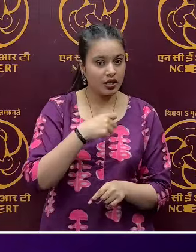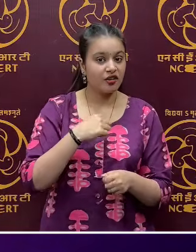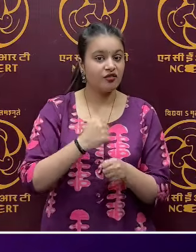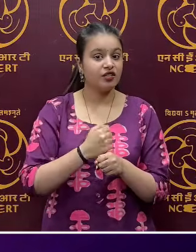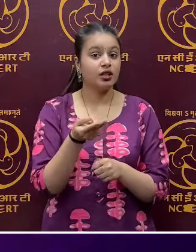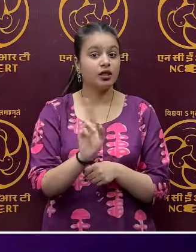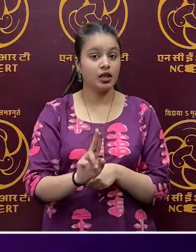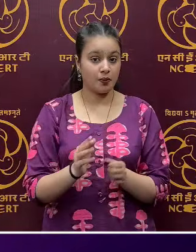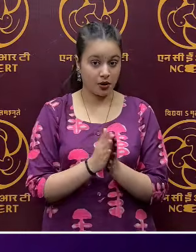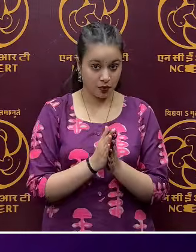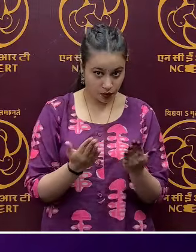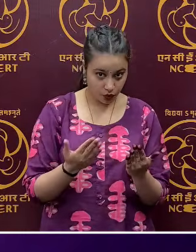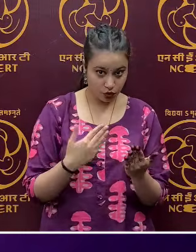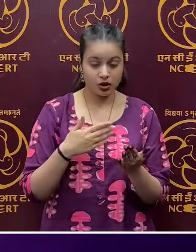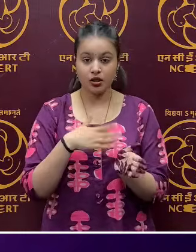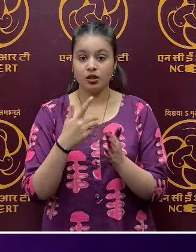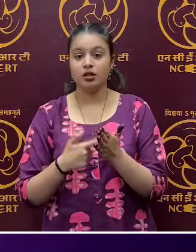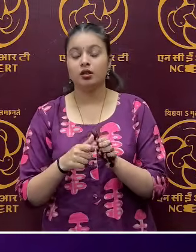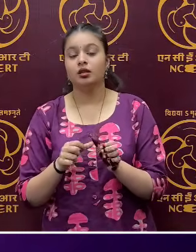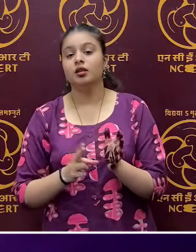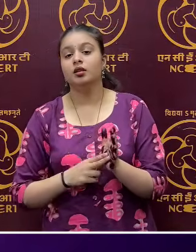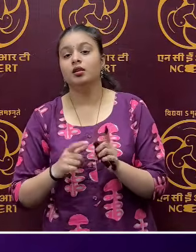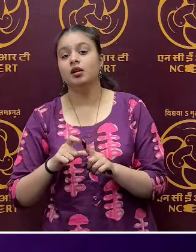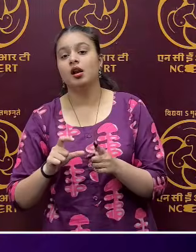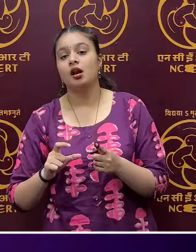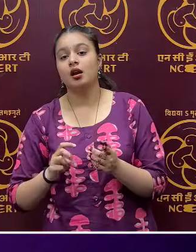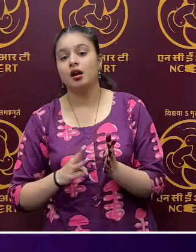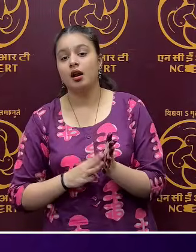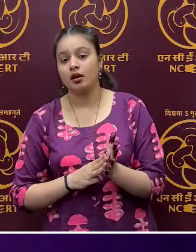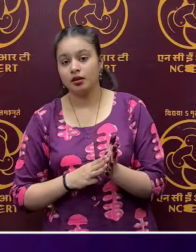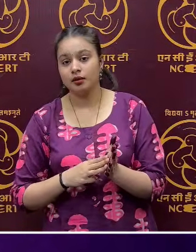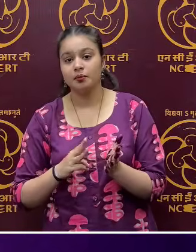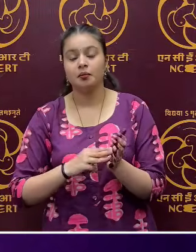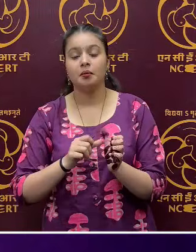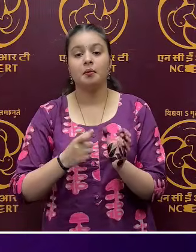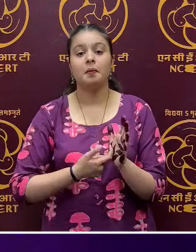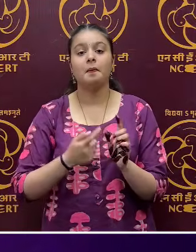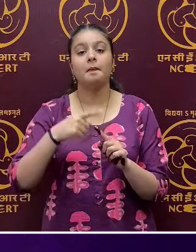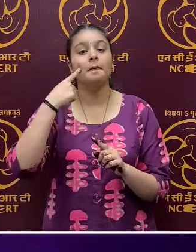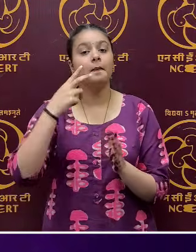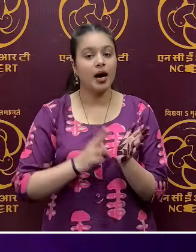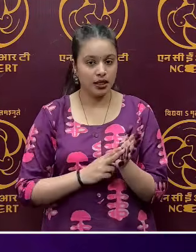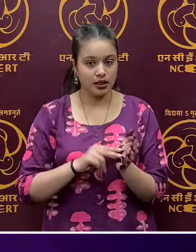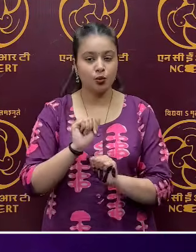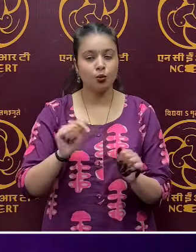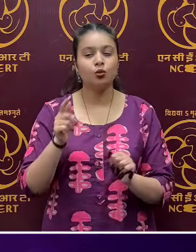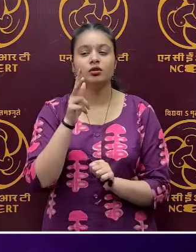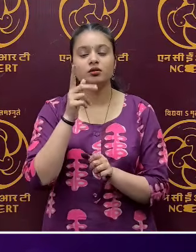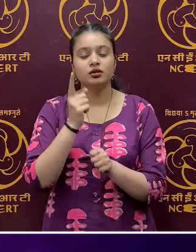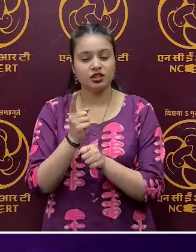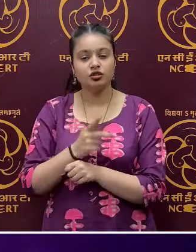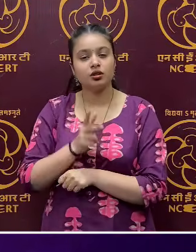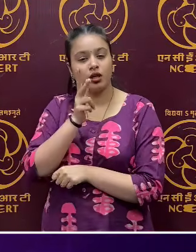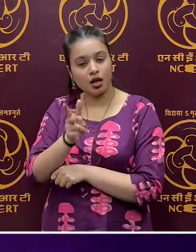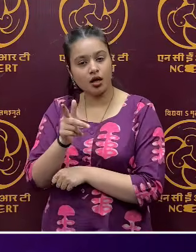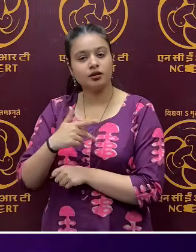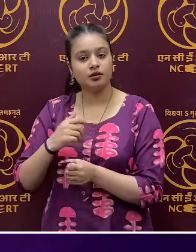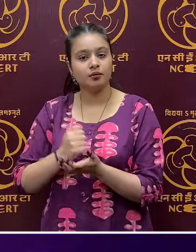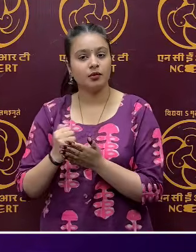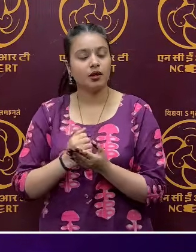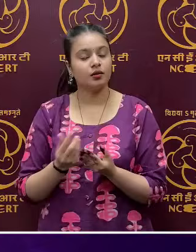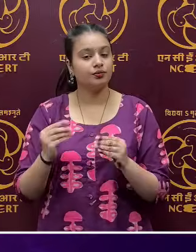like Ranjan Martin, and ask your teacher, practice in the class. Let me tell you a couple more.